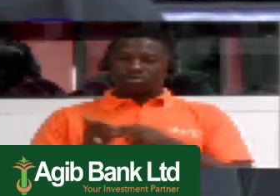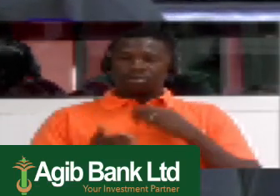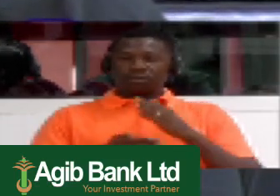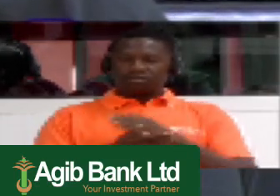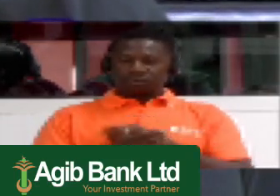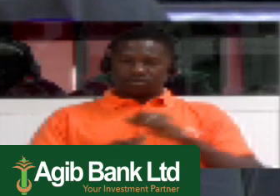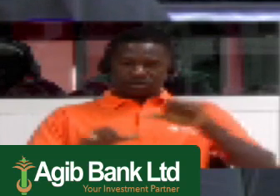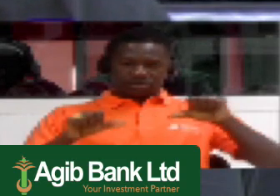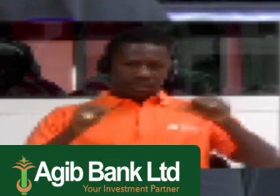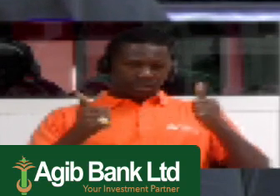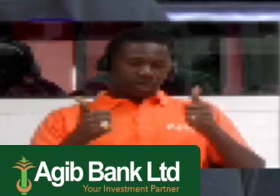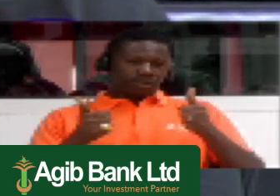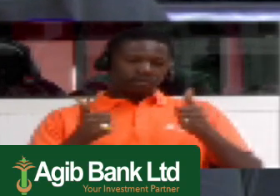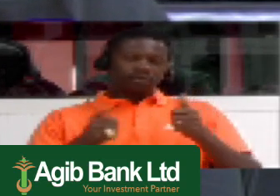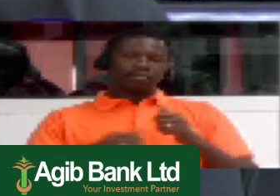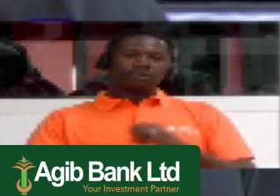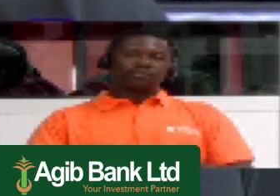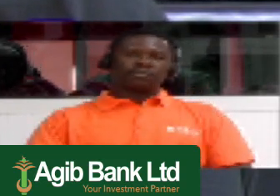we start.